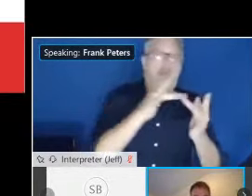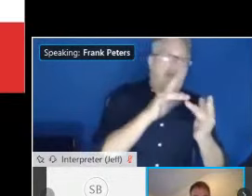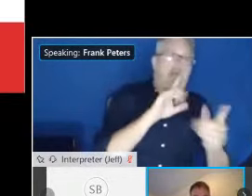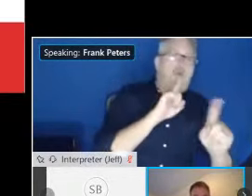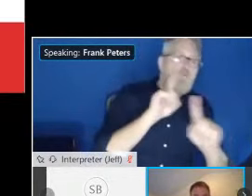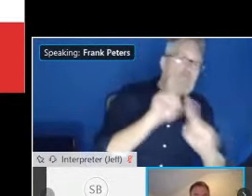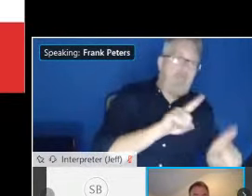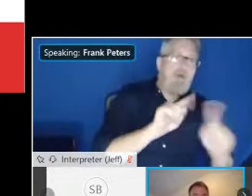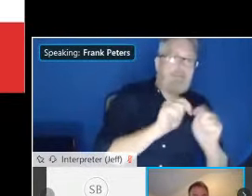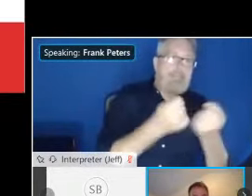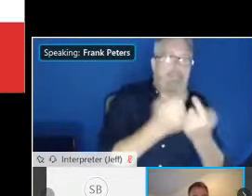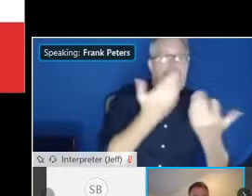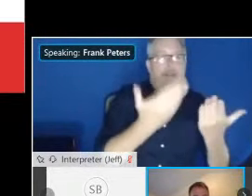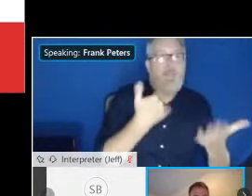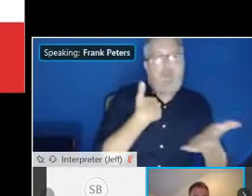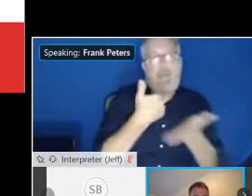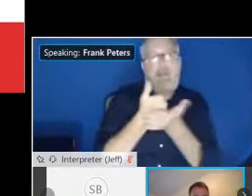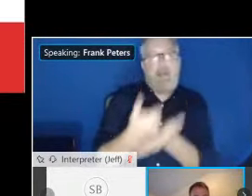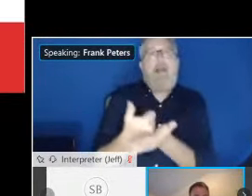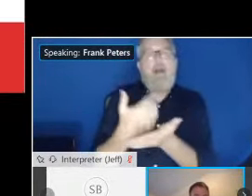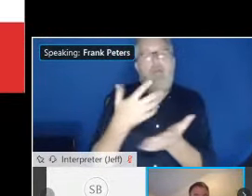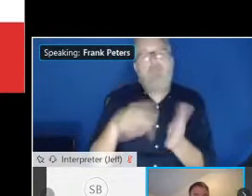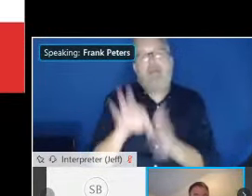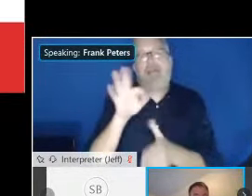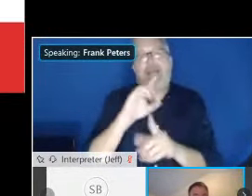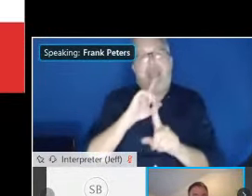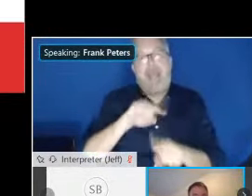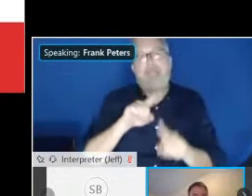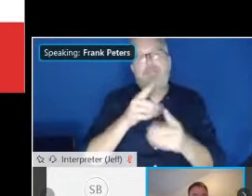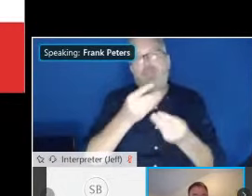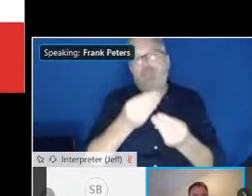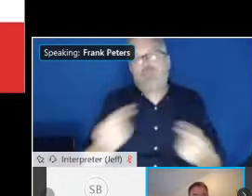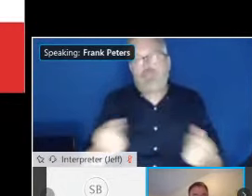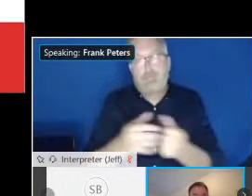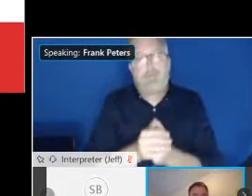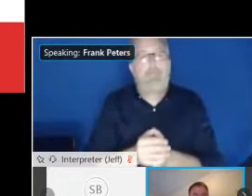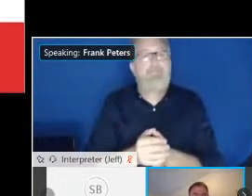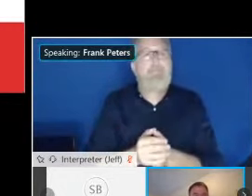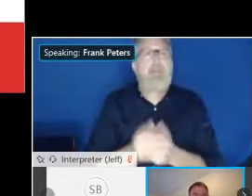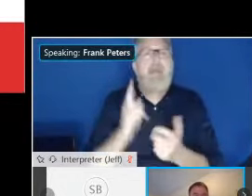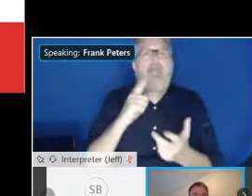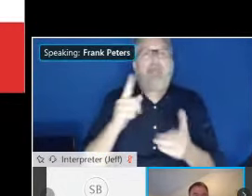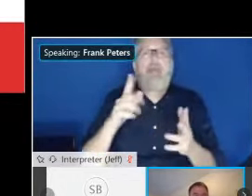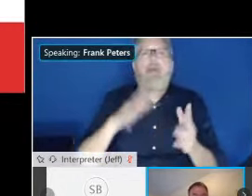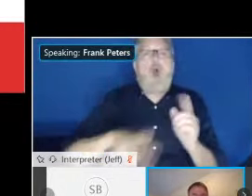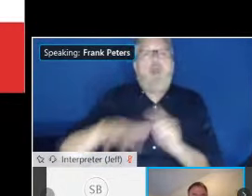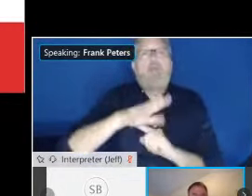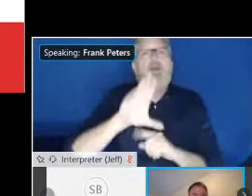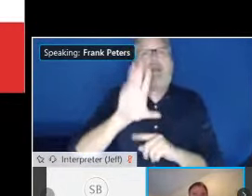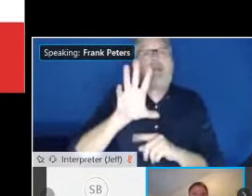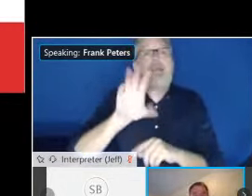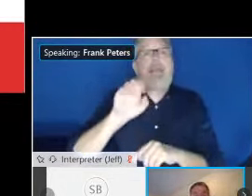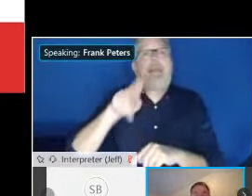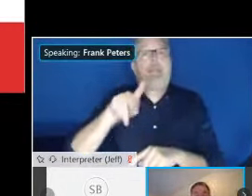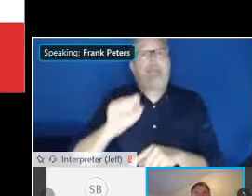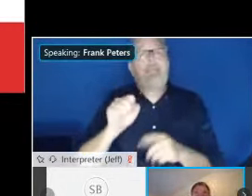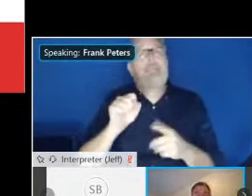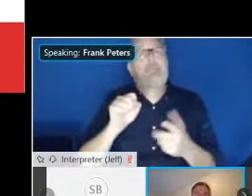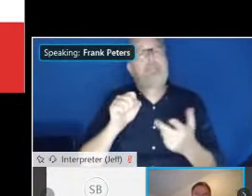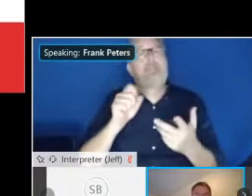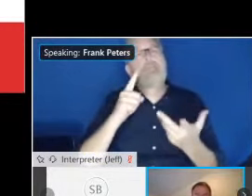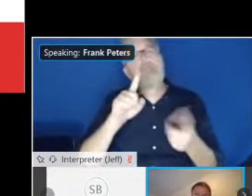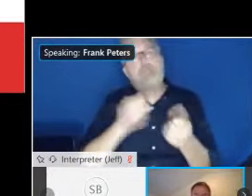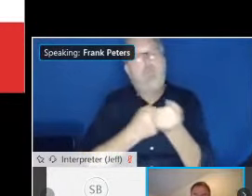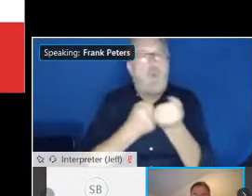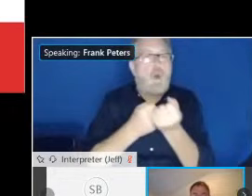we can get a better solution. So as I mentioned, we have representation across campus from all the academic areas, as well as several other